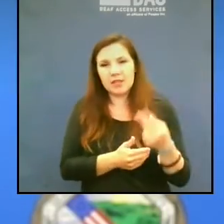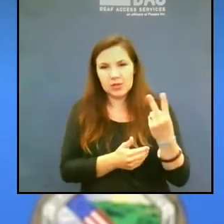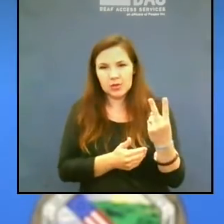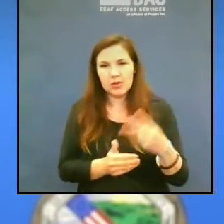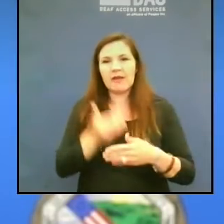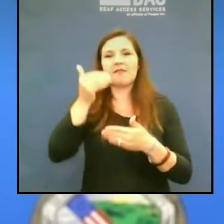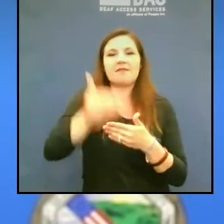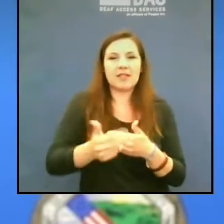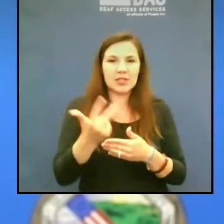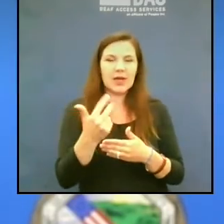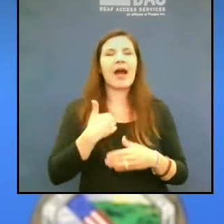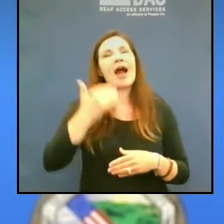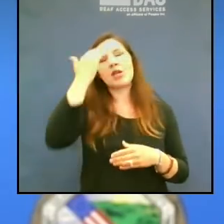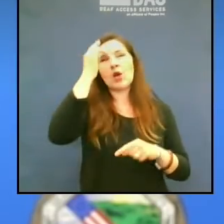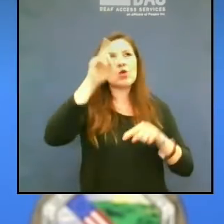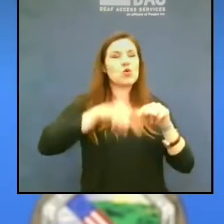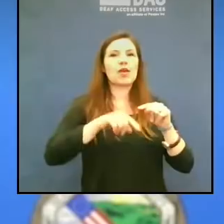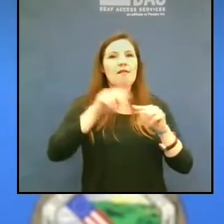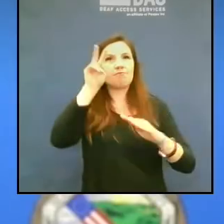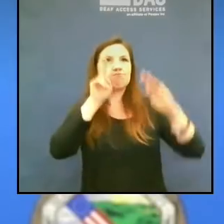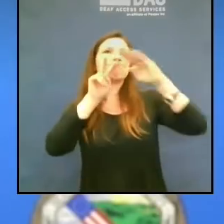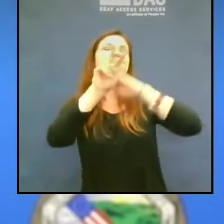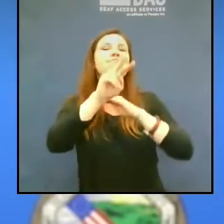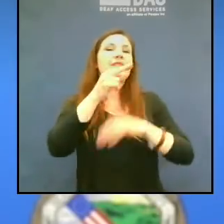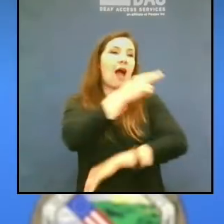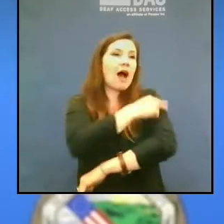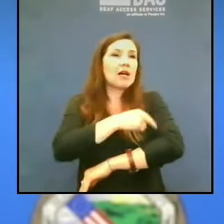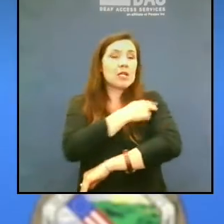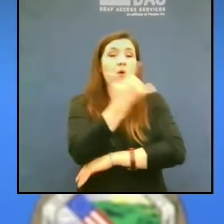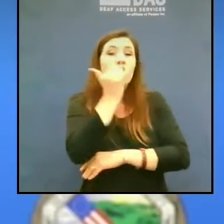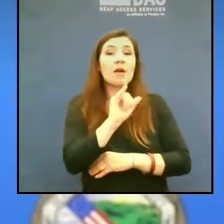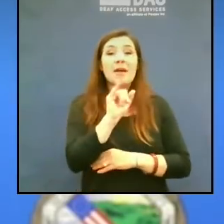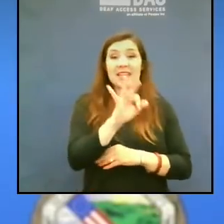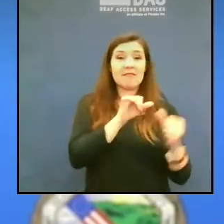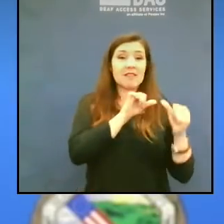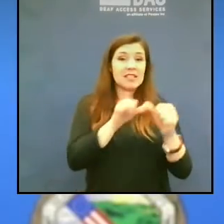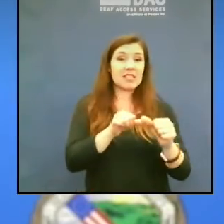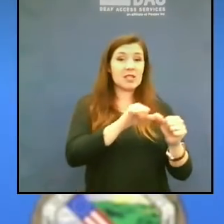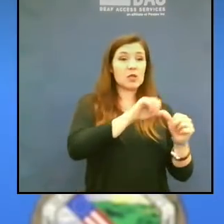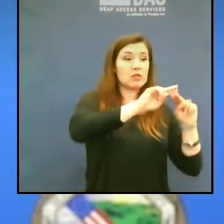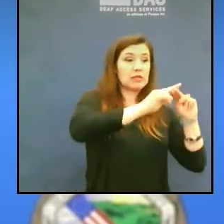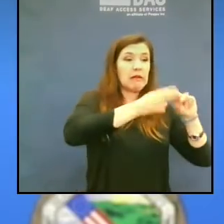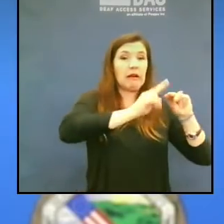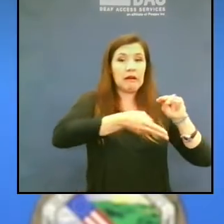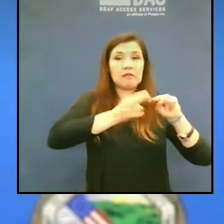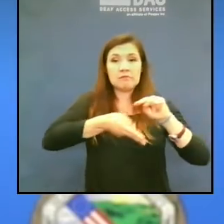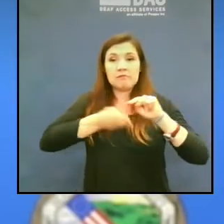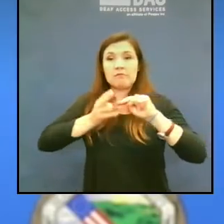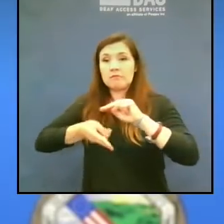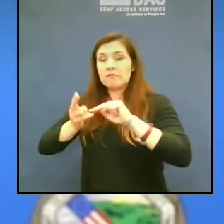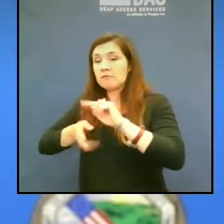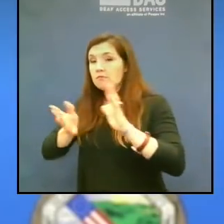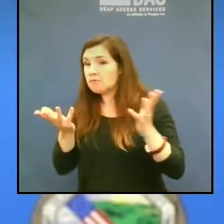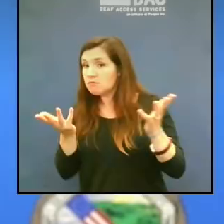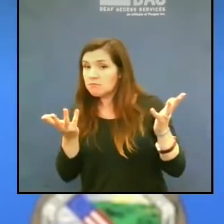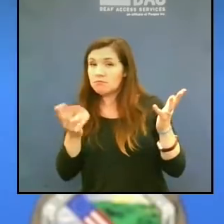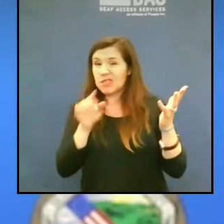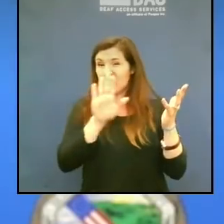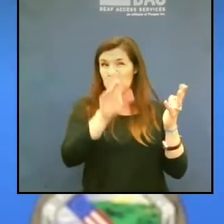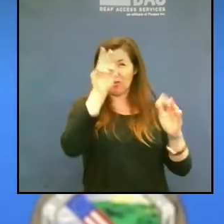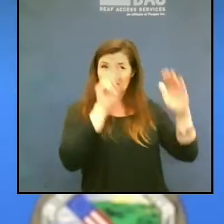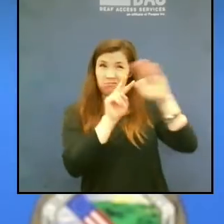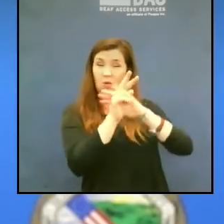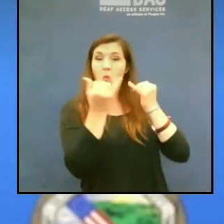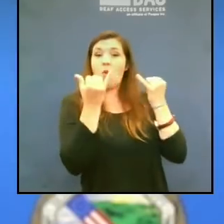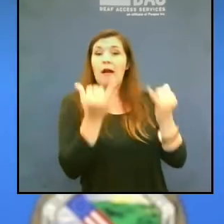to hypothetical rises in hospitalization rates. But if the pattern of declining cases continues here, is it your estimation right